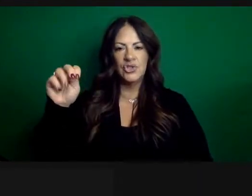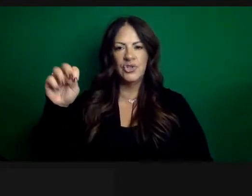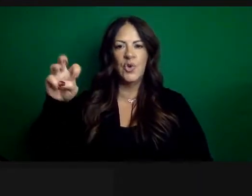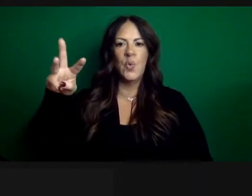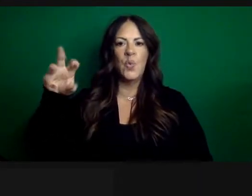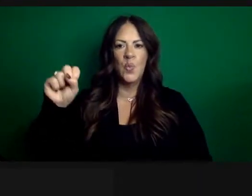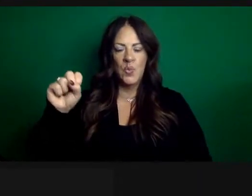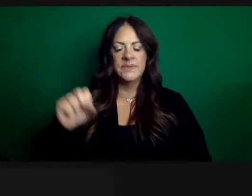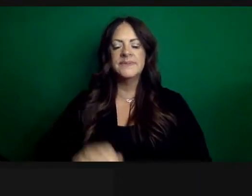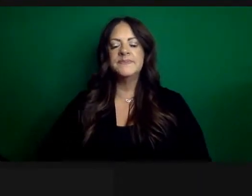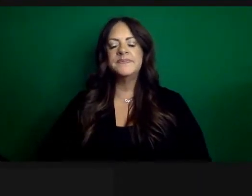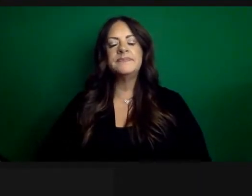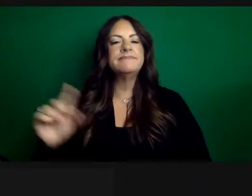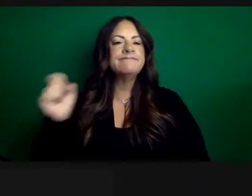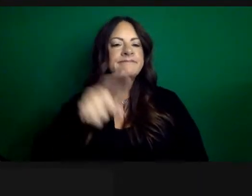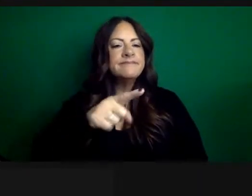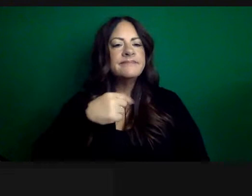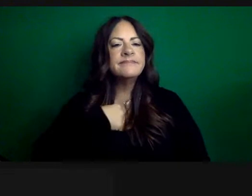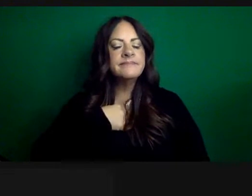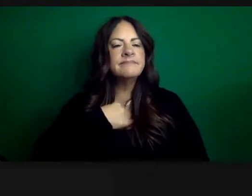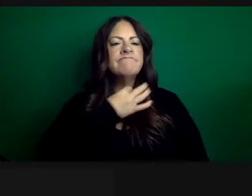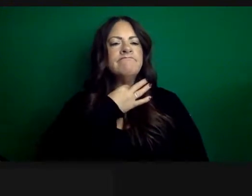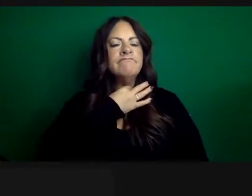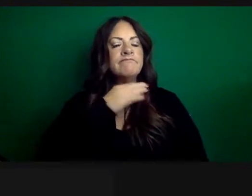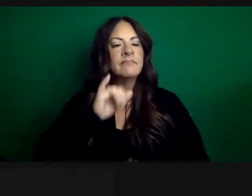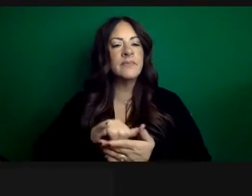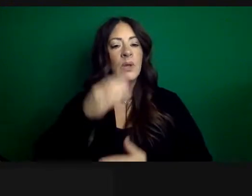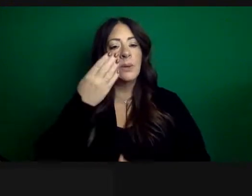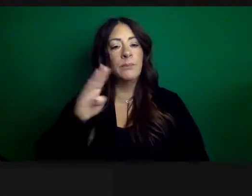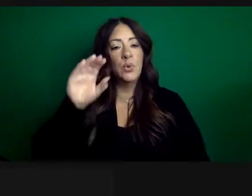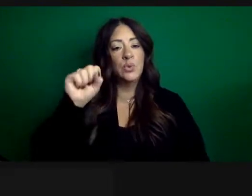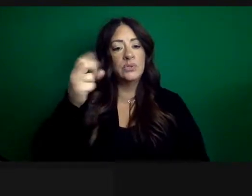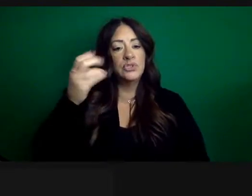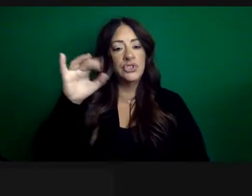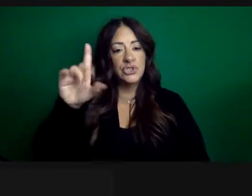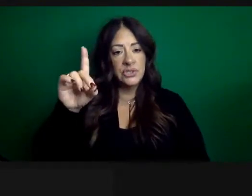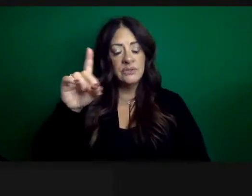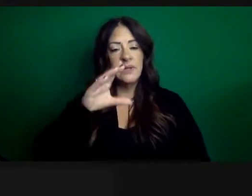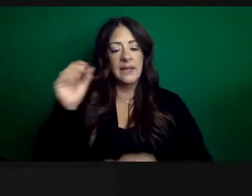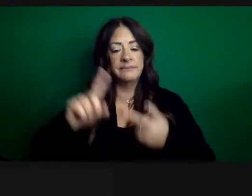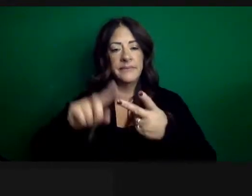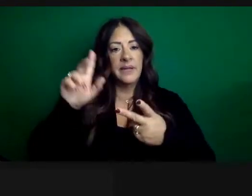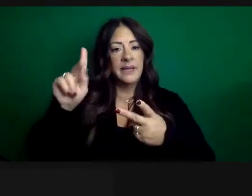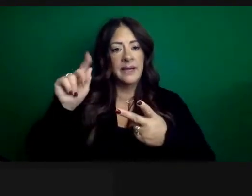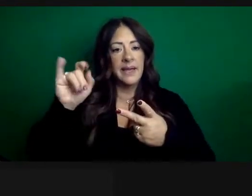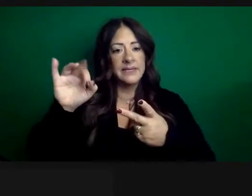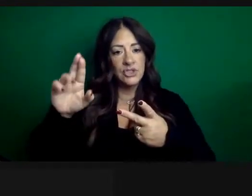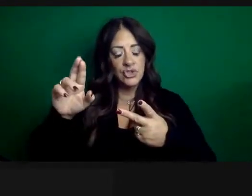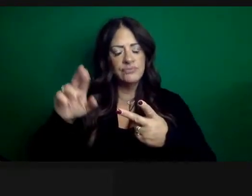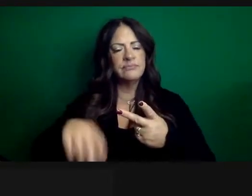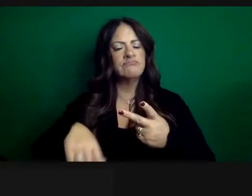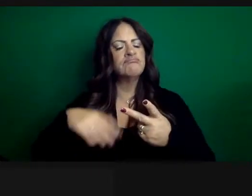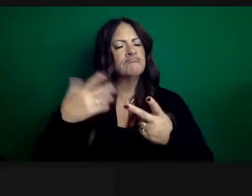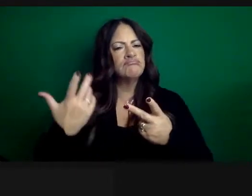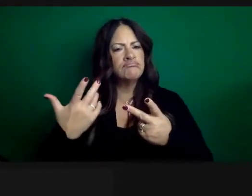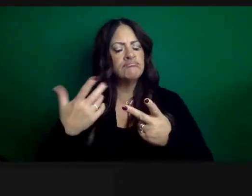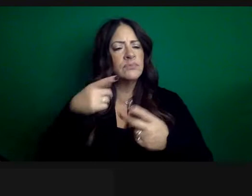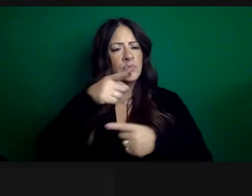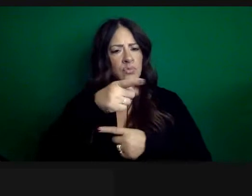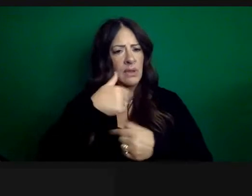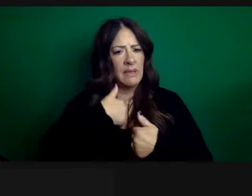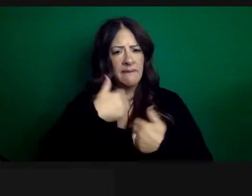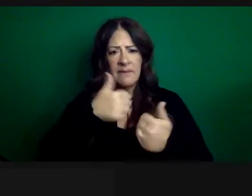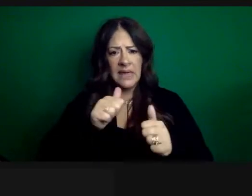I was curious, with the arrangement with Blue Shield and Kaiser Permanente, which challenges specifically are you trying to solve in the